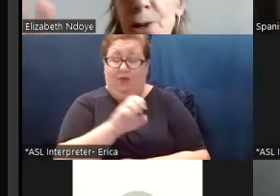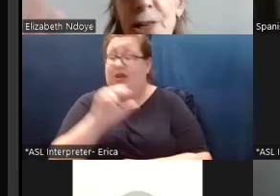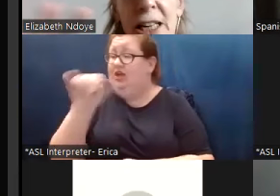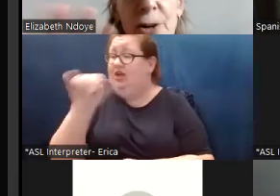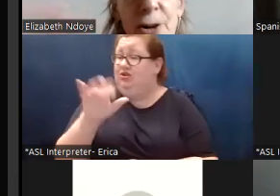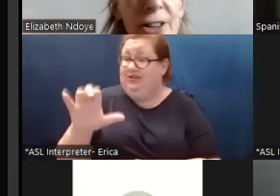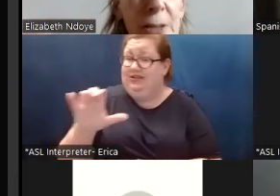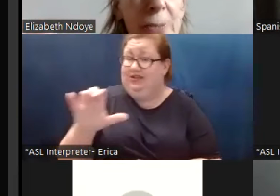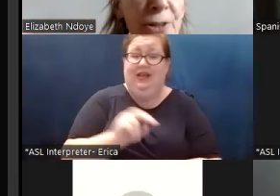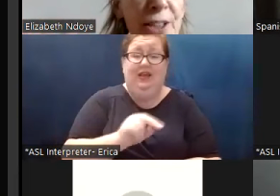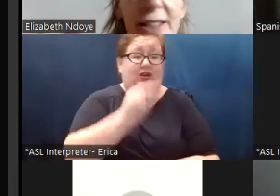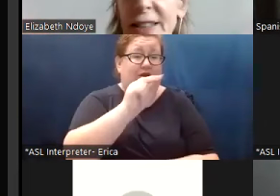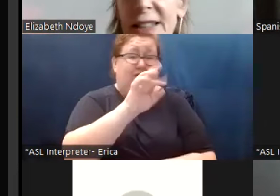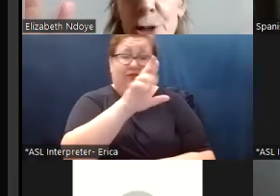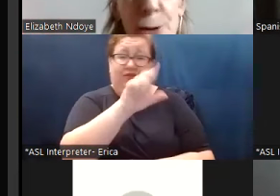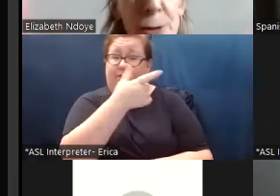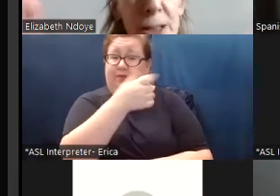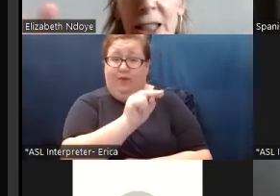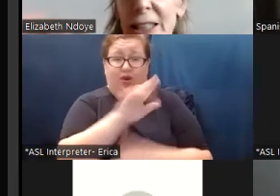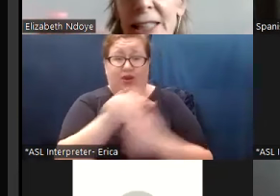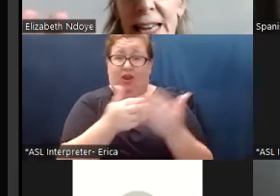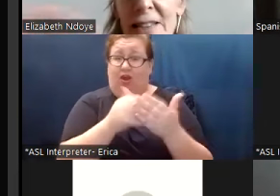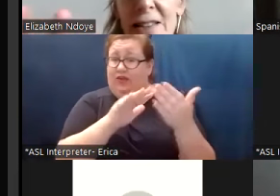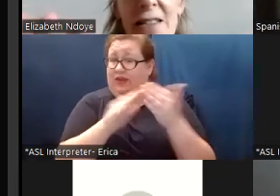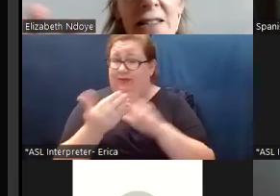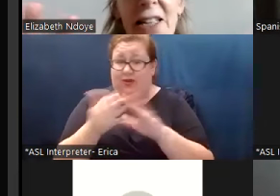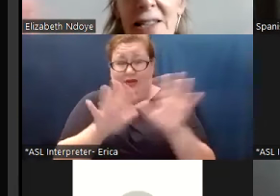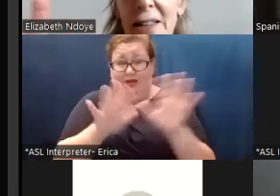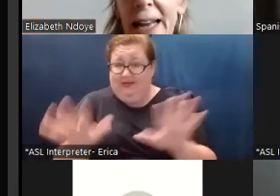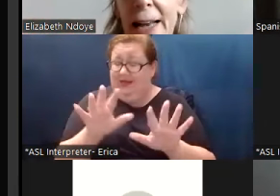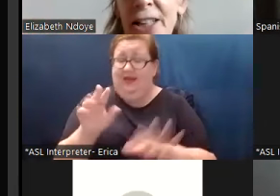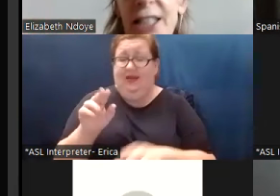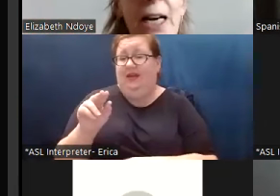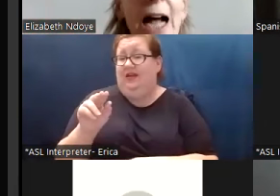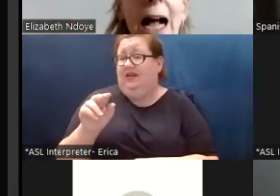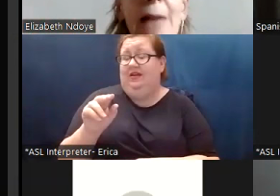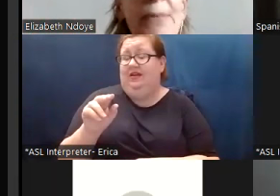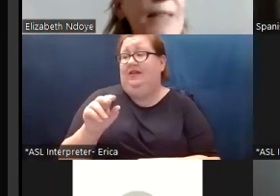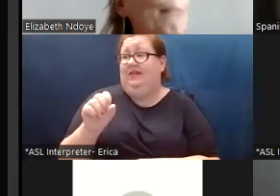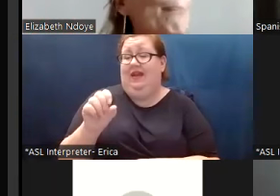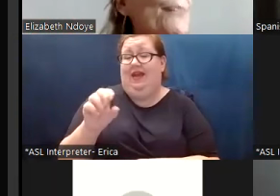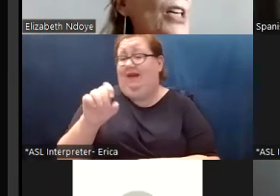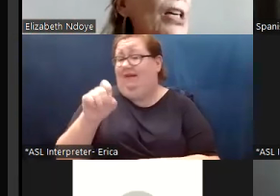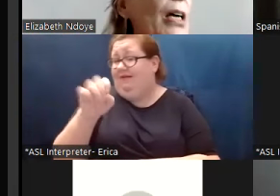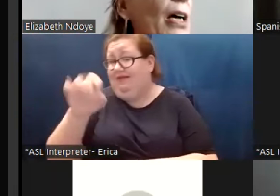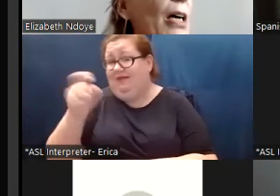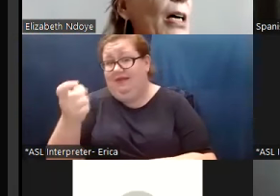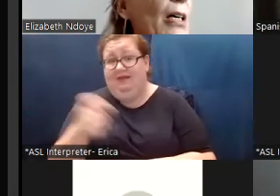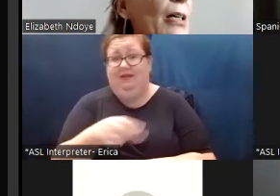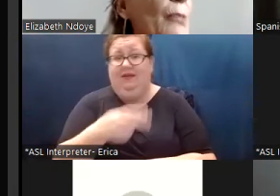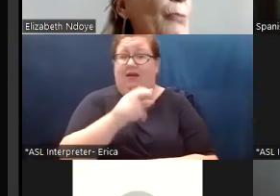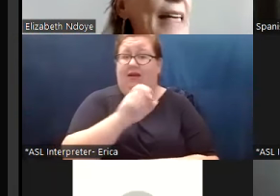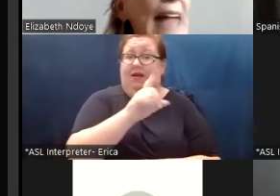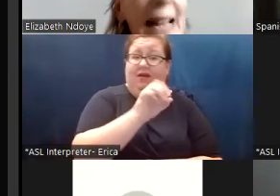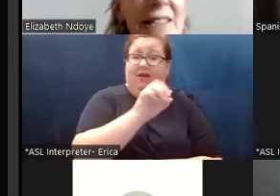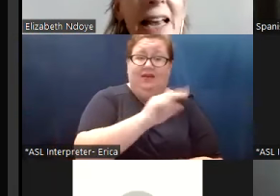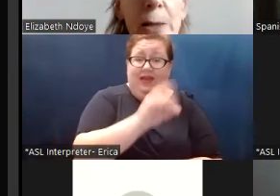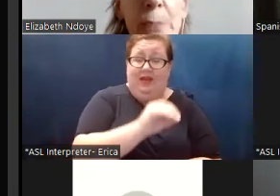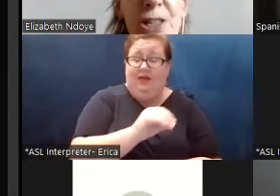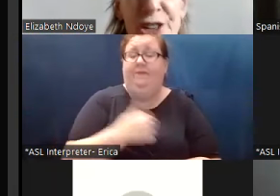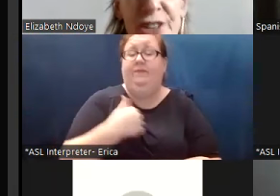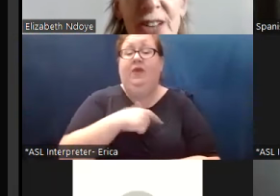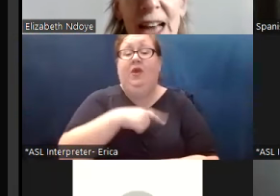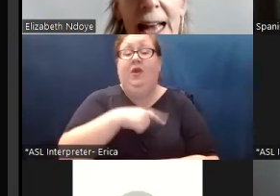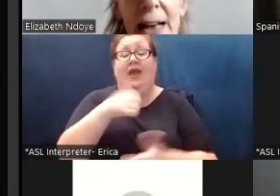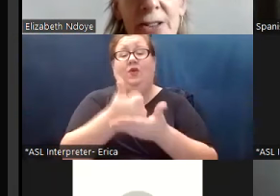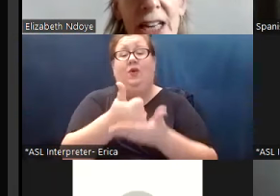North Bergen and all the communities, and Newark and Essex and Hudson County. I mean, we had to help